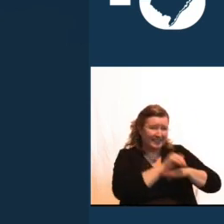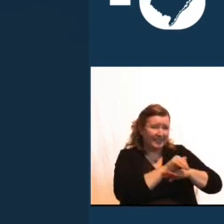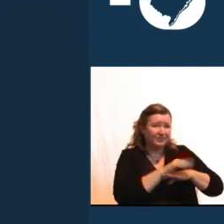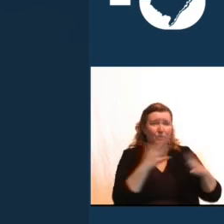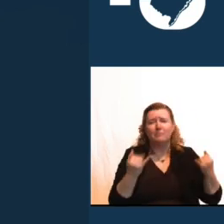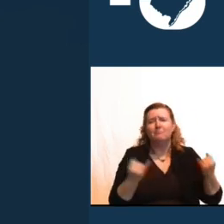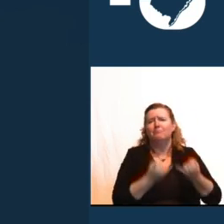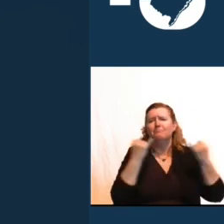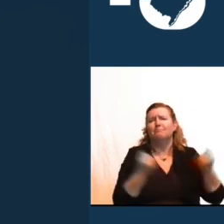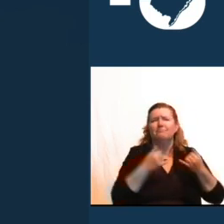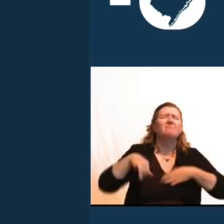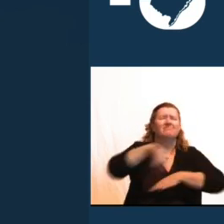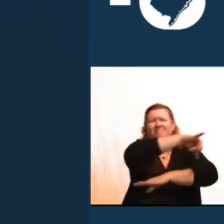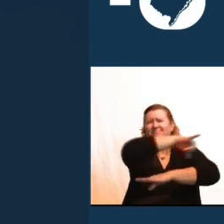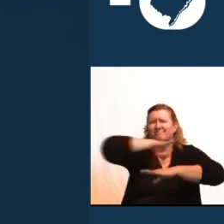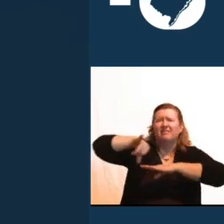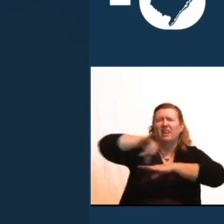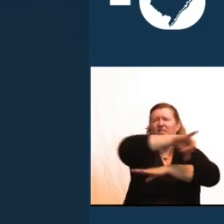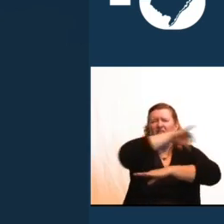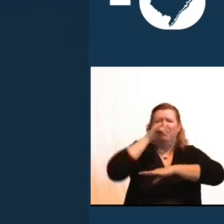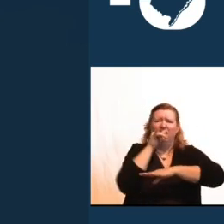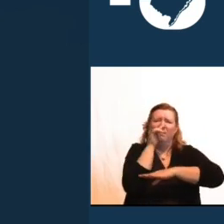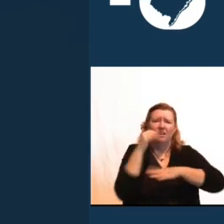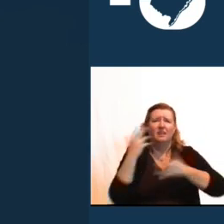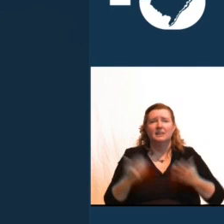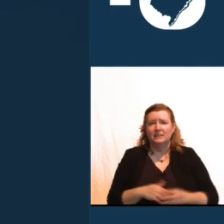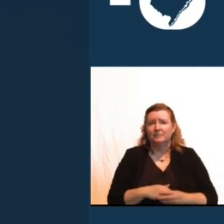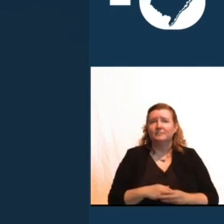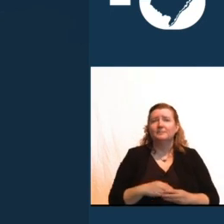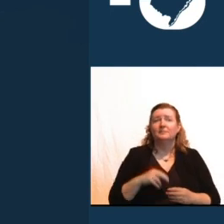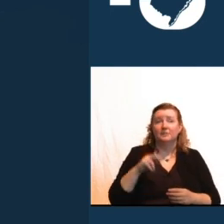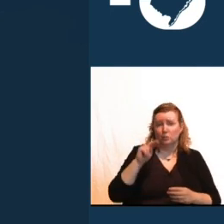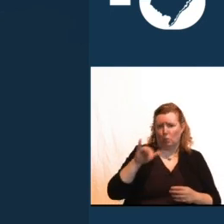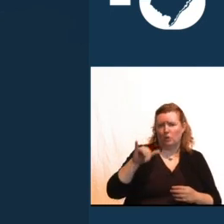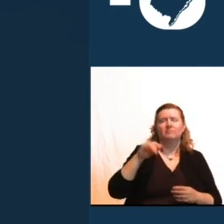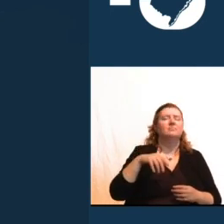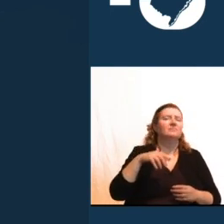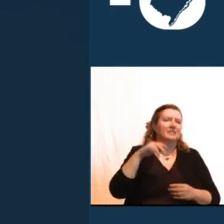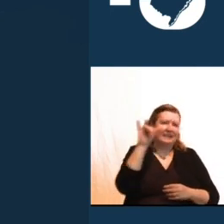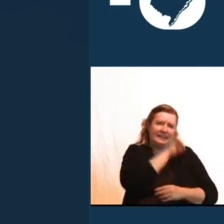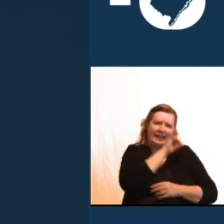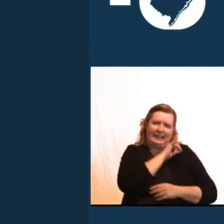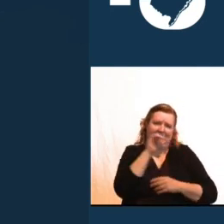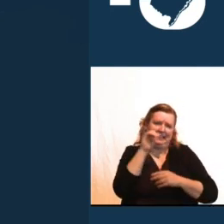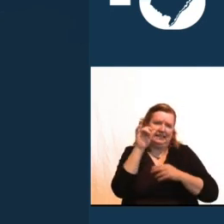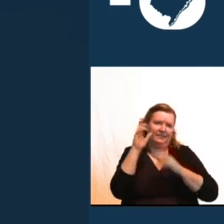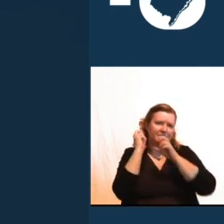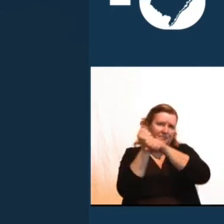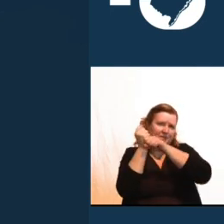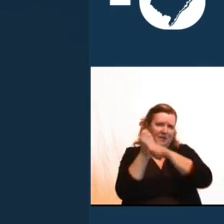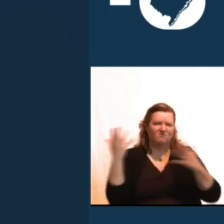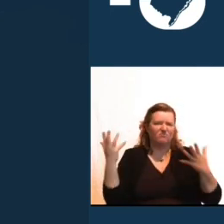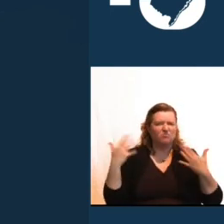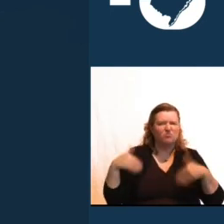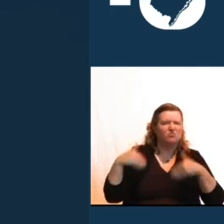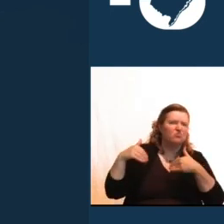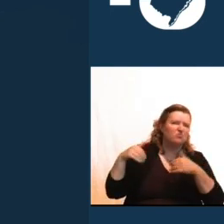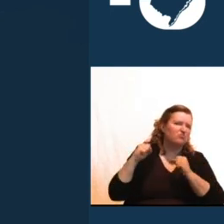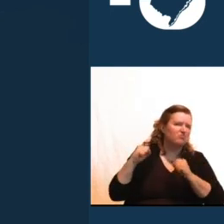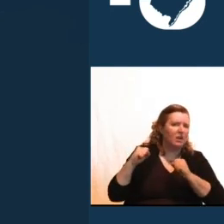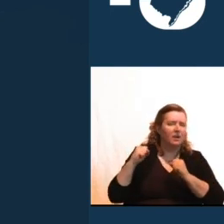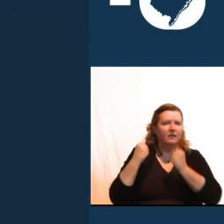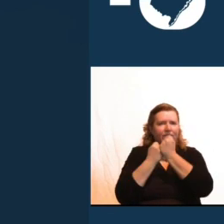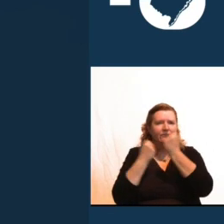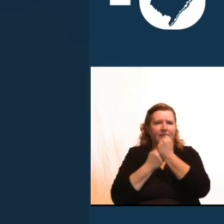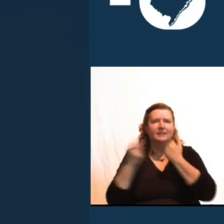today. Remembering him are Rosemary and their 3 children, Anthony, Kimberly, and Danielle, along with their families. I